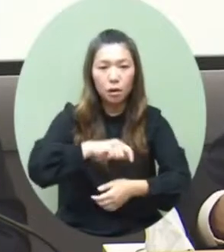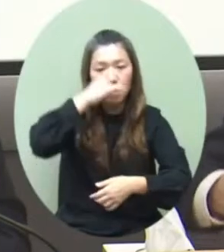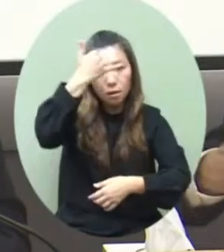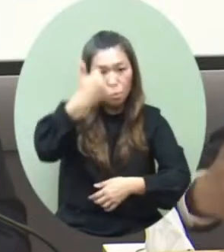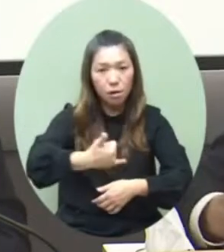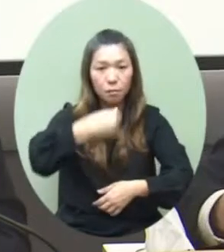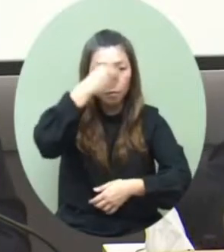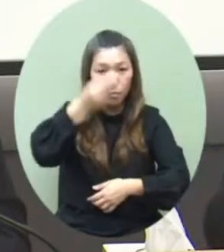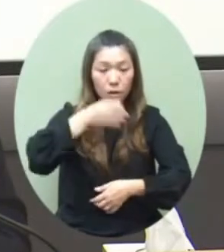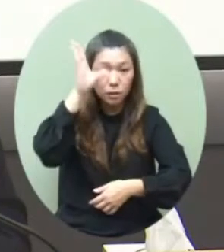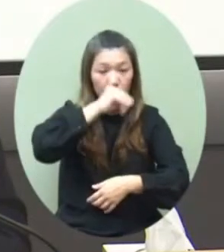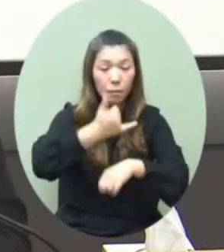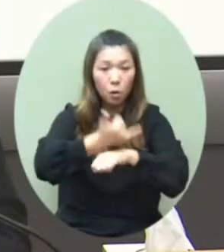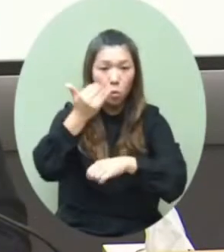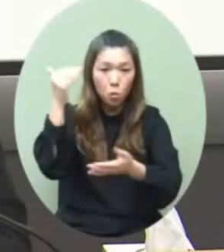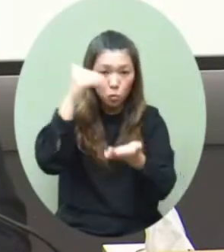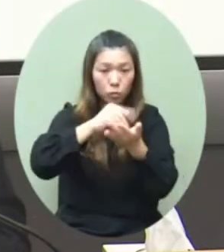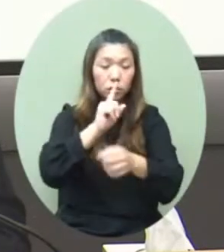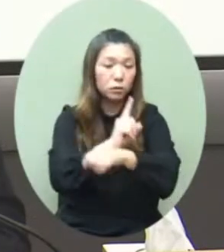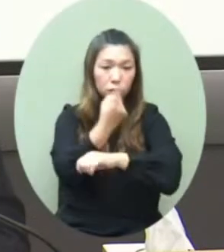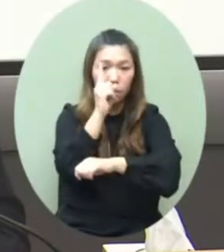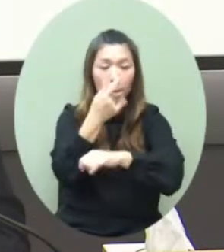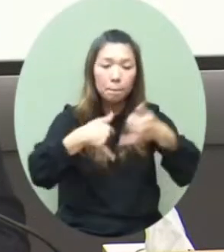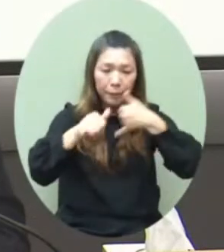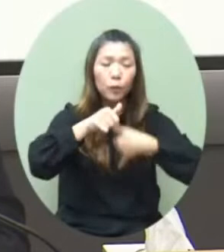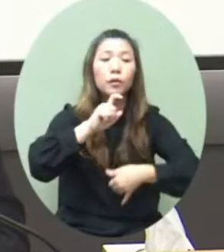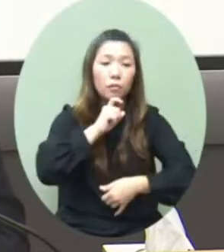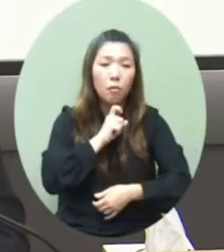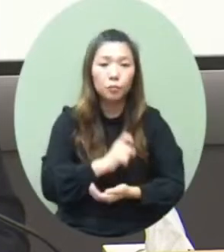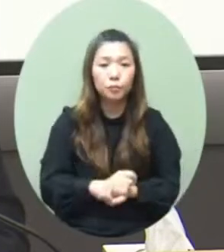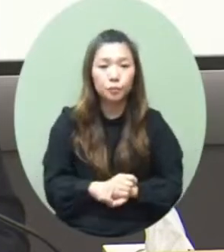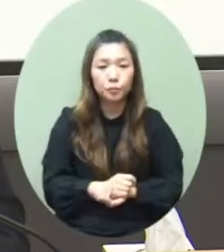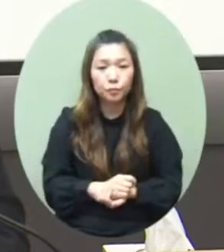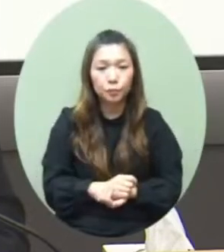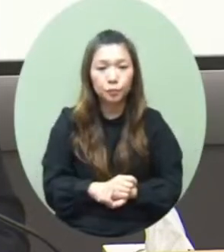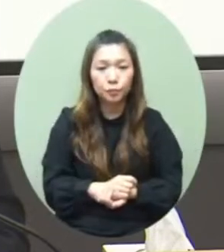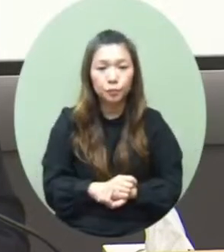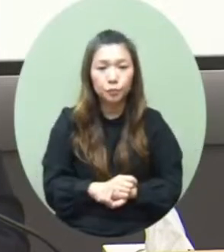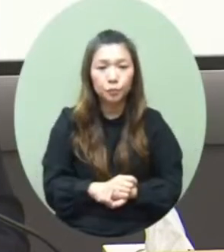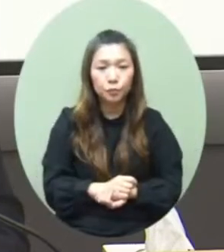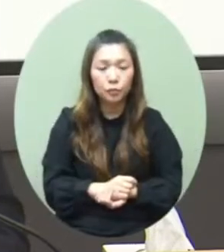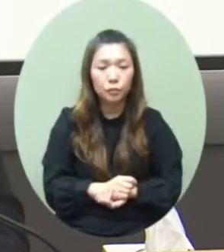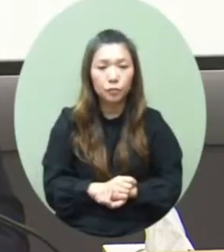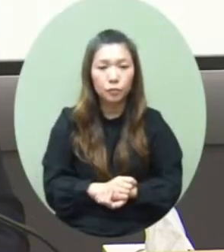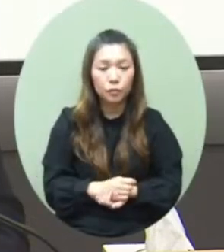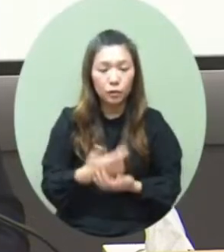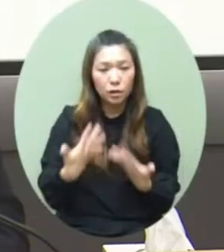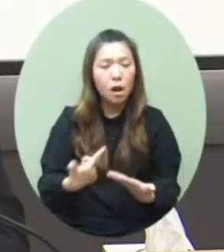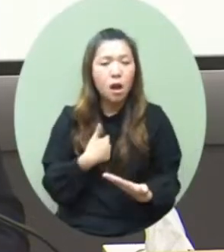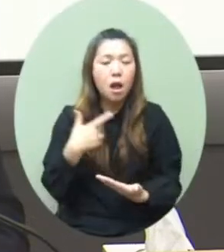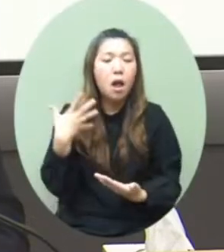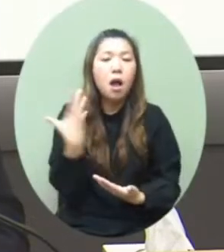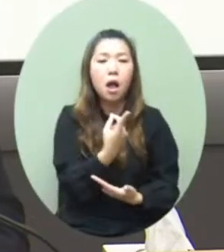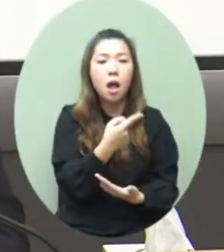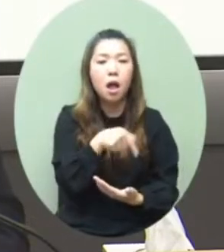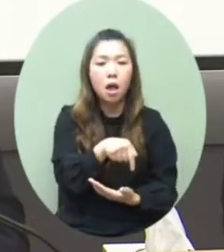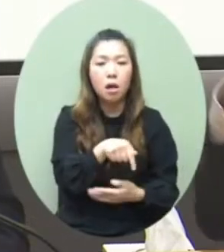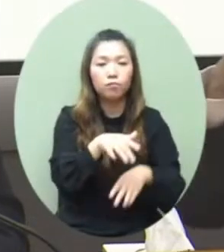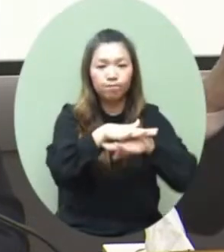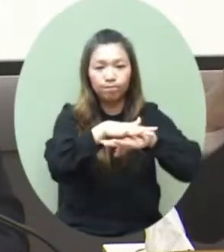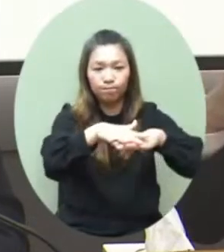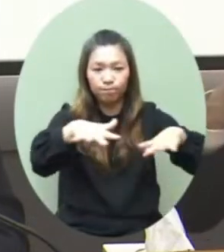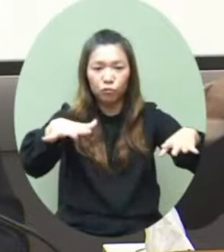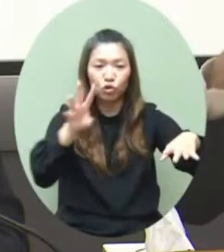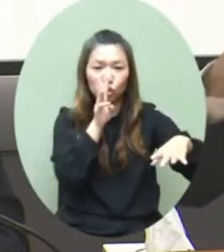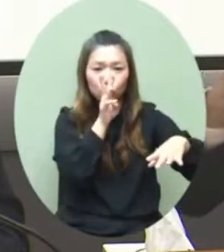That's number one. And secondly, also the first time for us to try out a stage, a floating stage, actually on the water